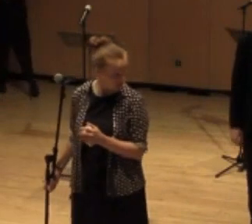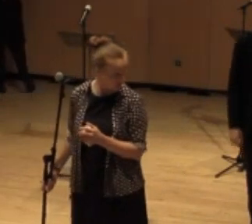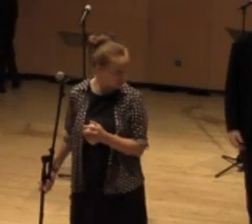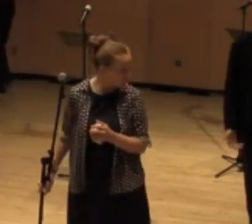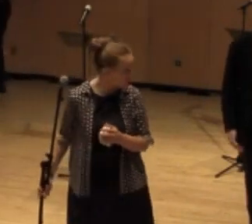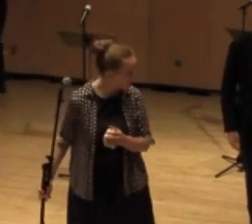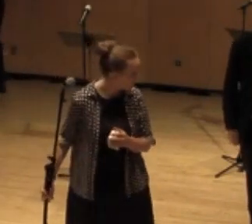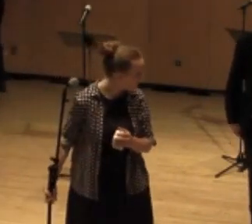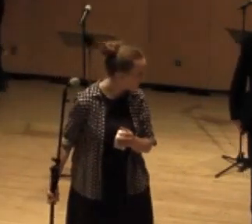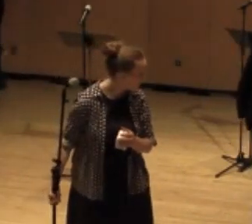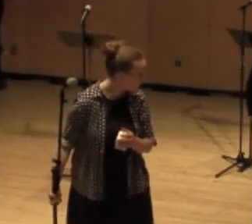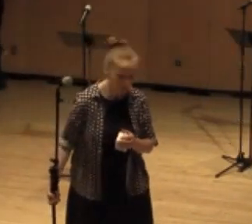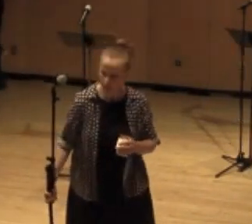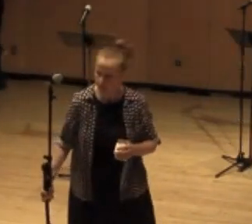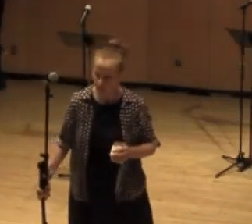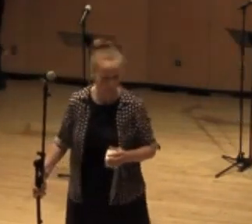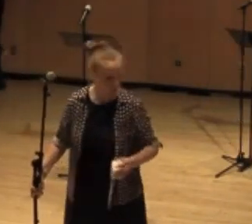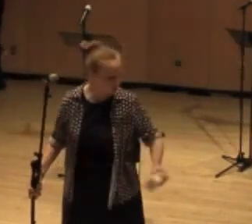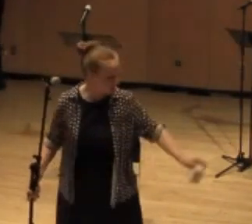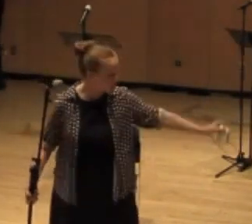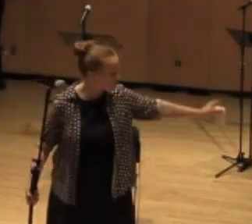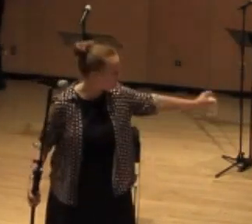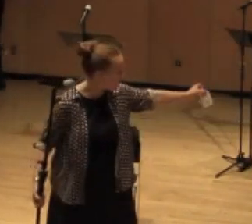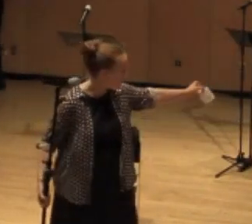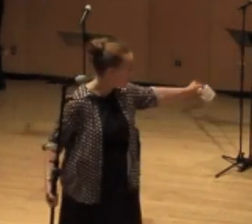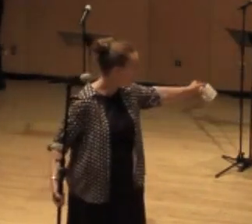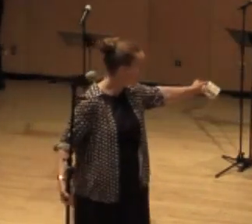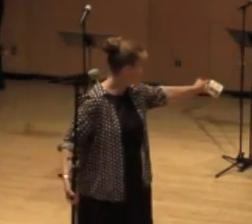the yeah let me